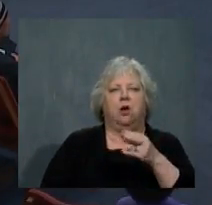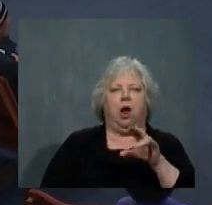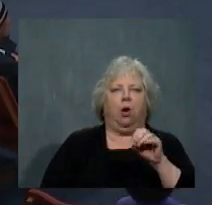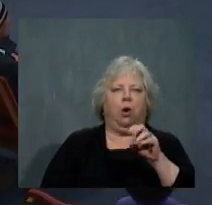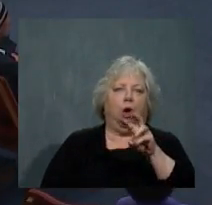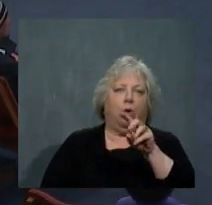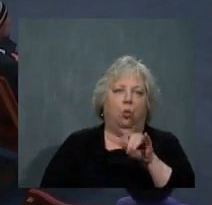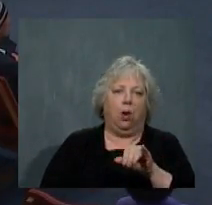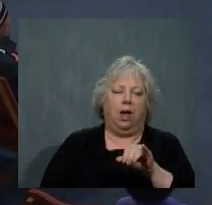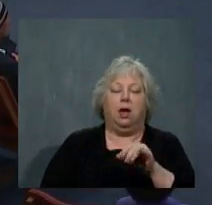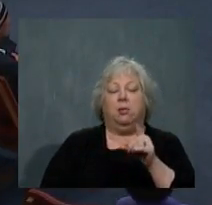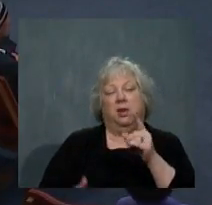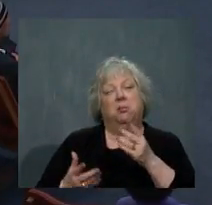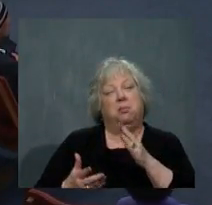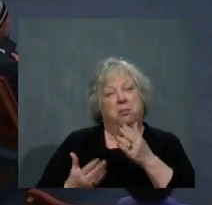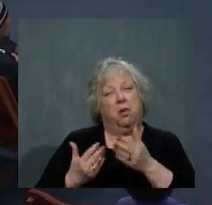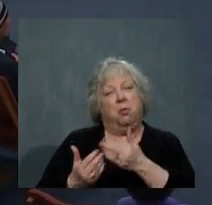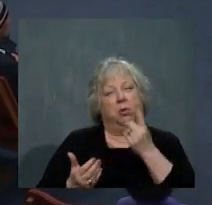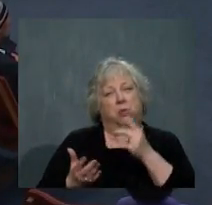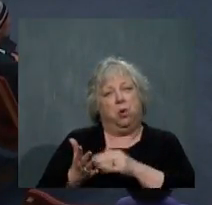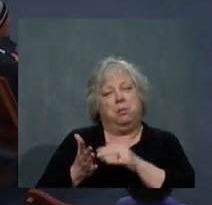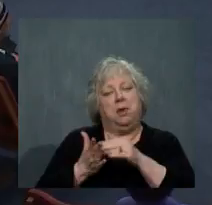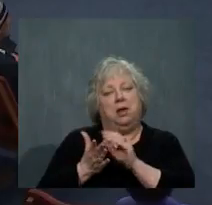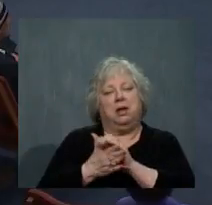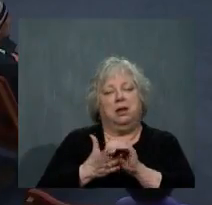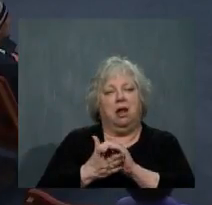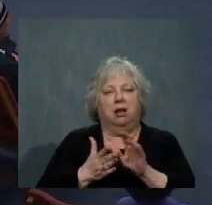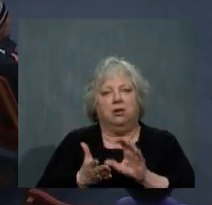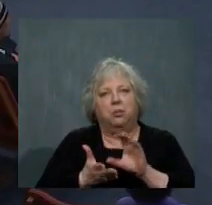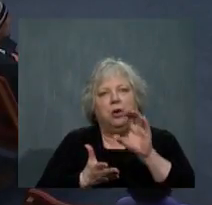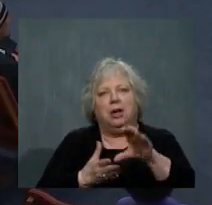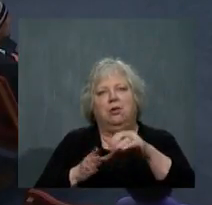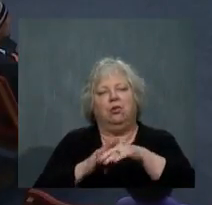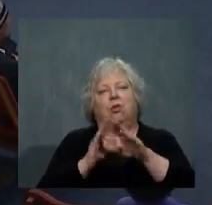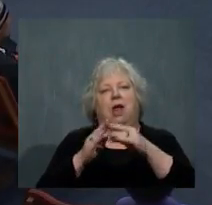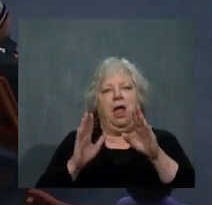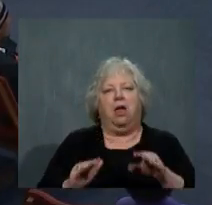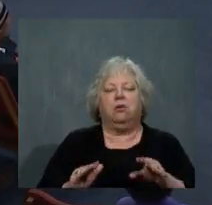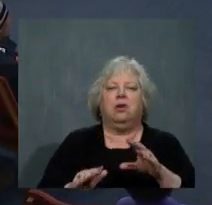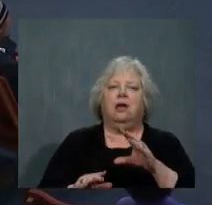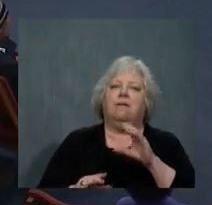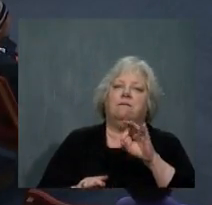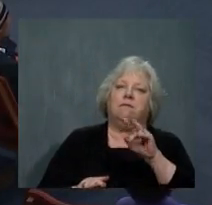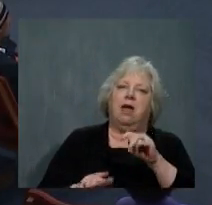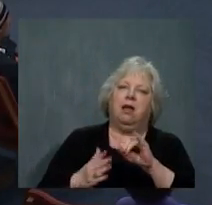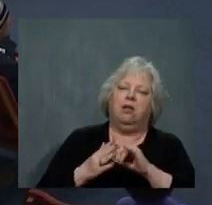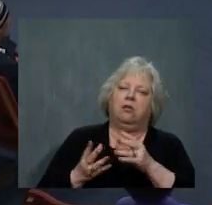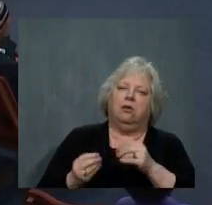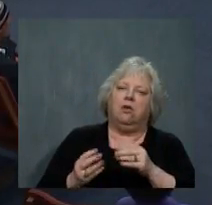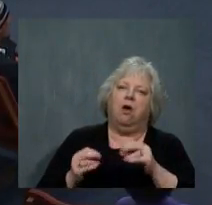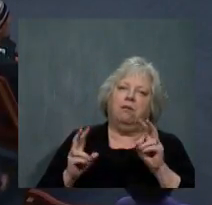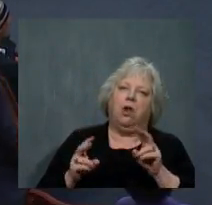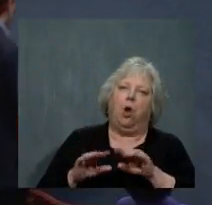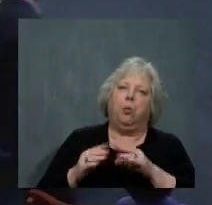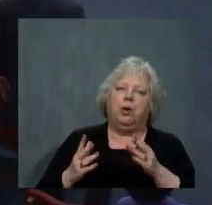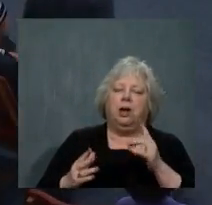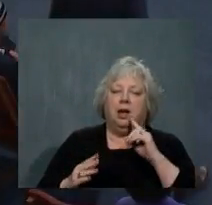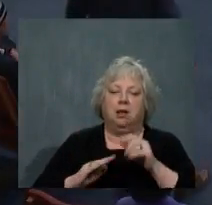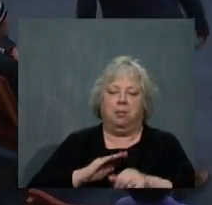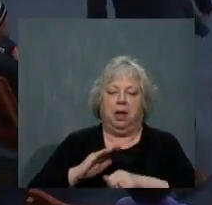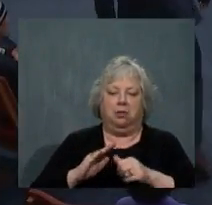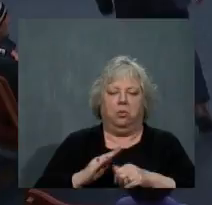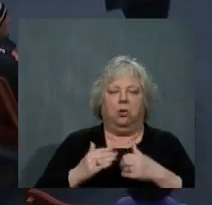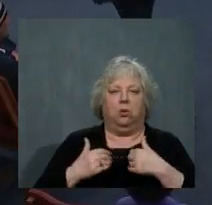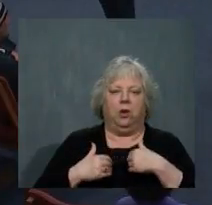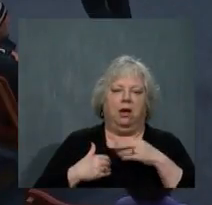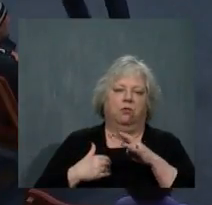put into the building itself. In fact, there's a soft opening of the basement where an additional 4,500 square